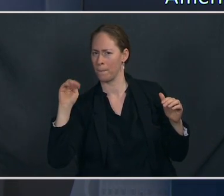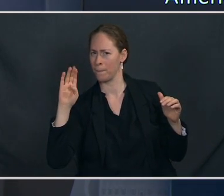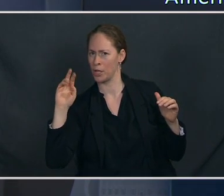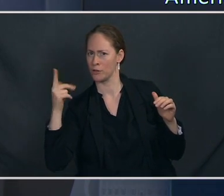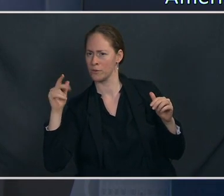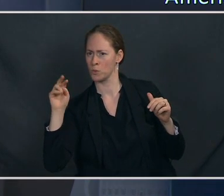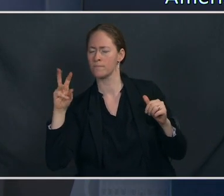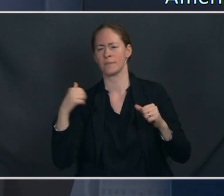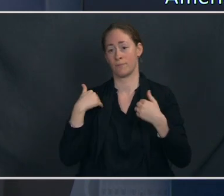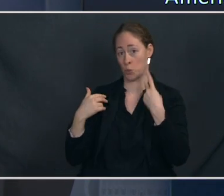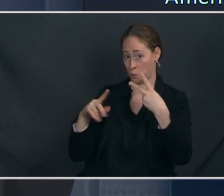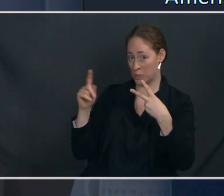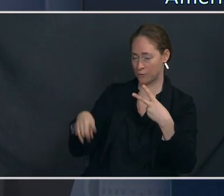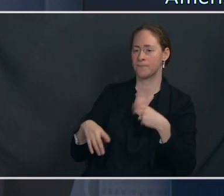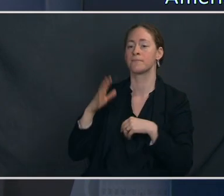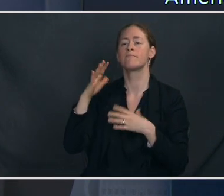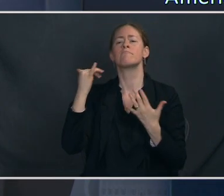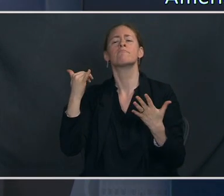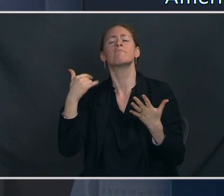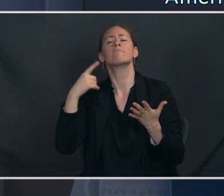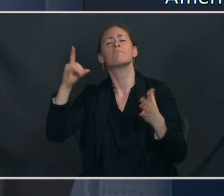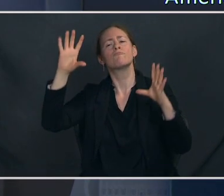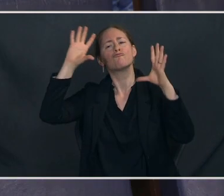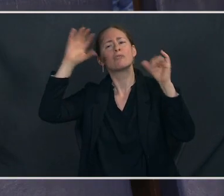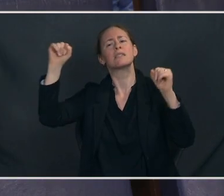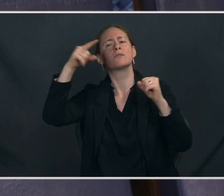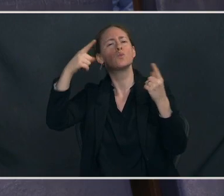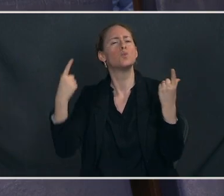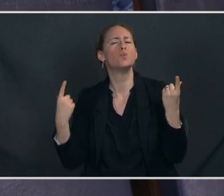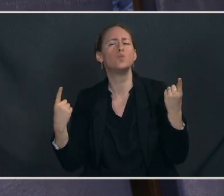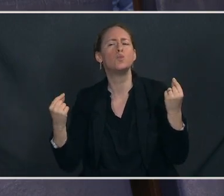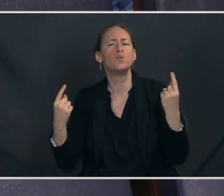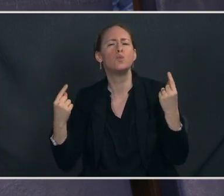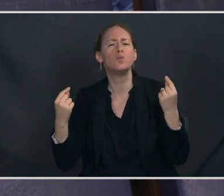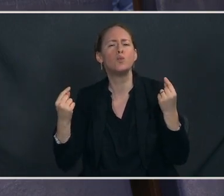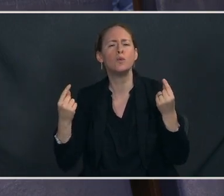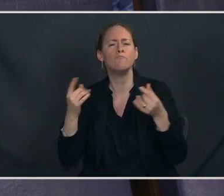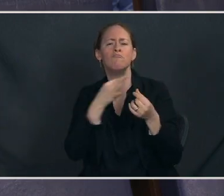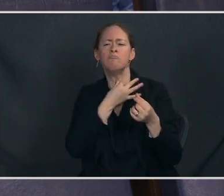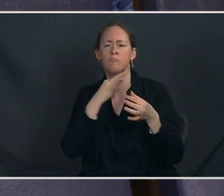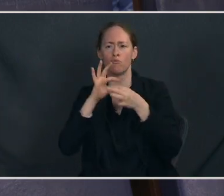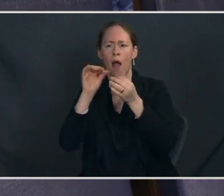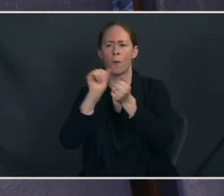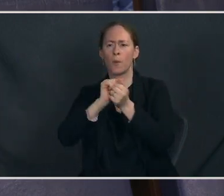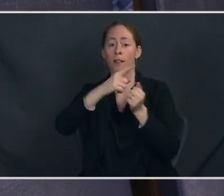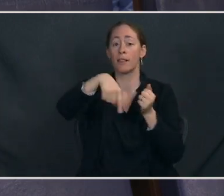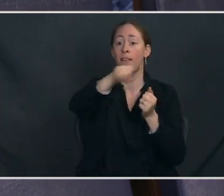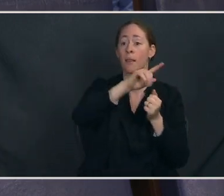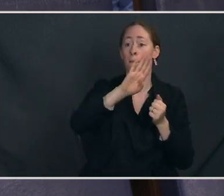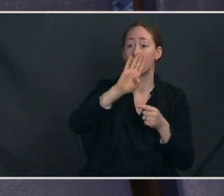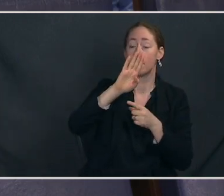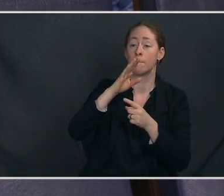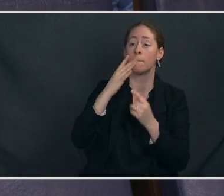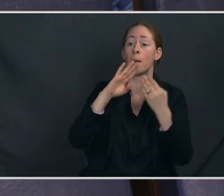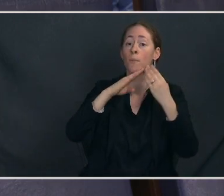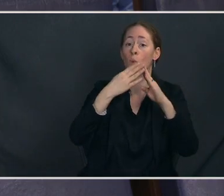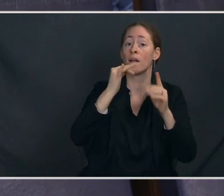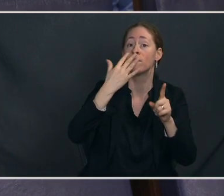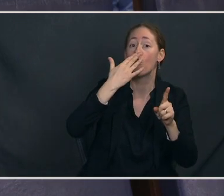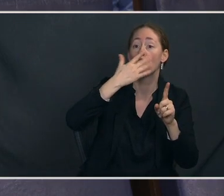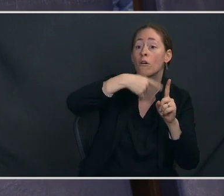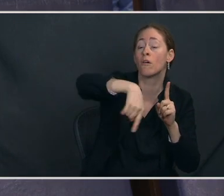will the administration do to address the relationship between communities of color and police, particularly as part of the